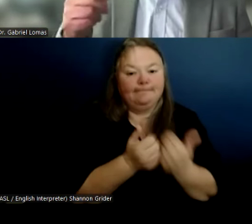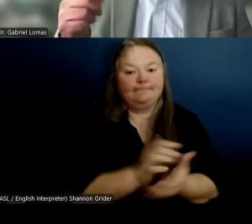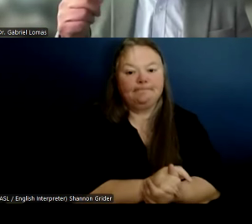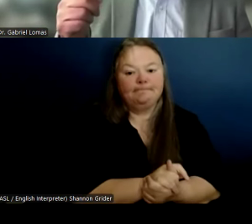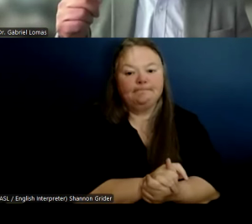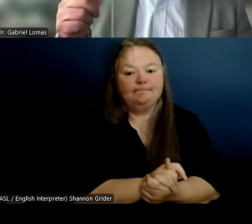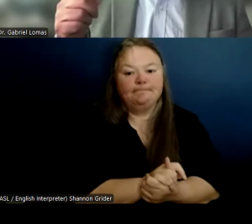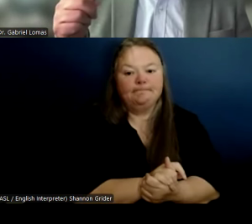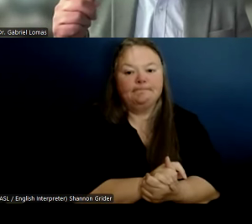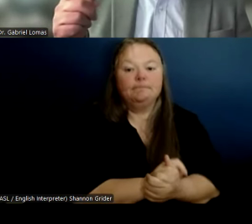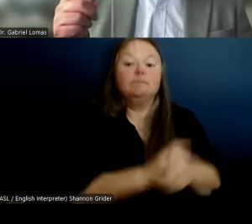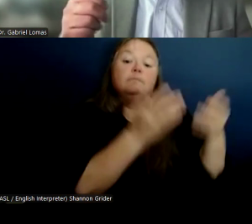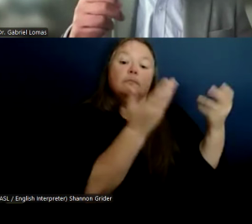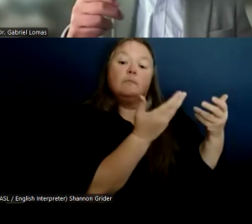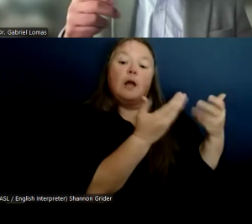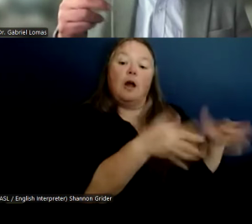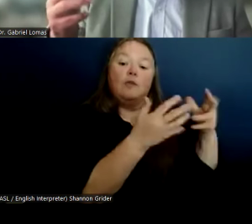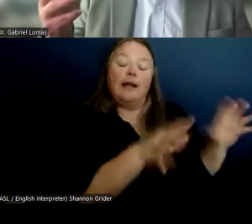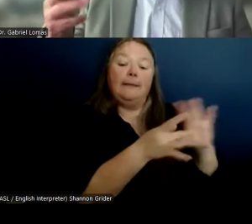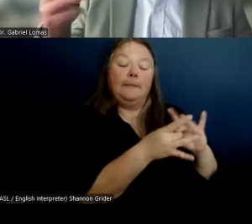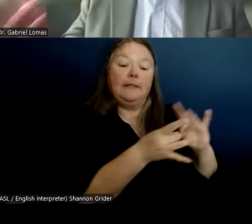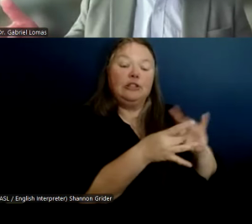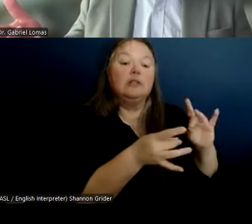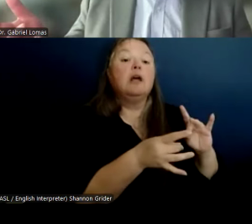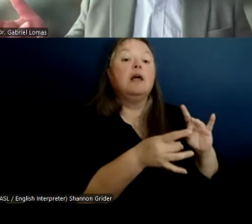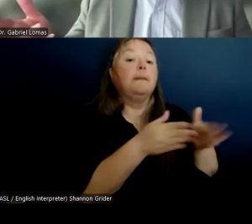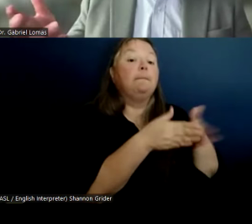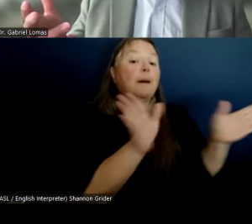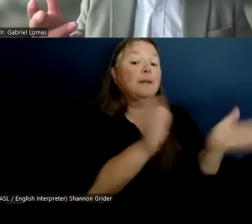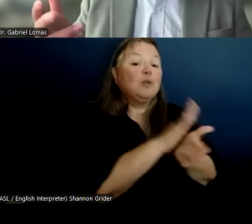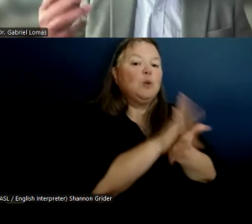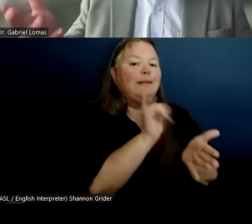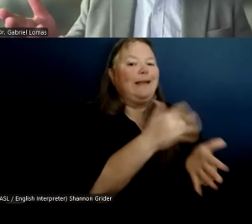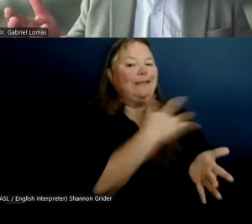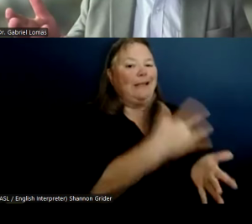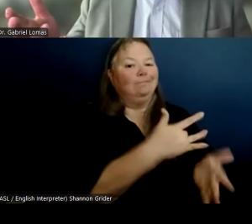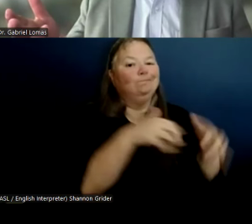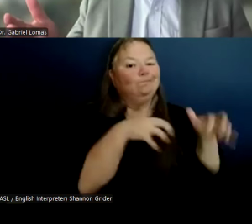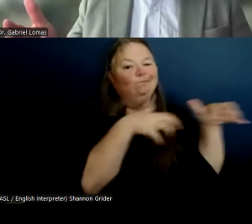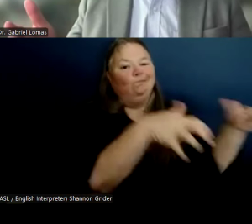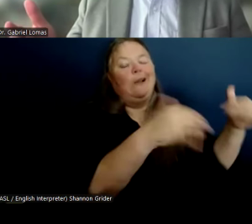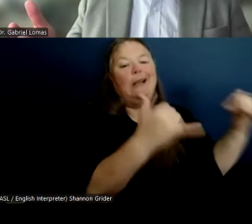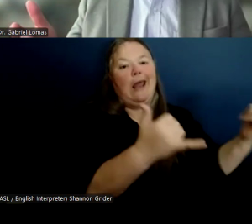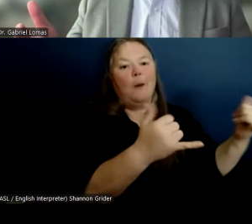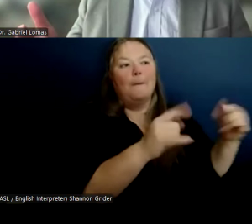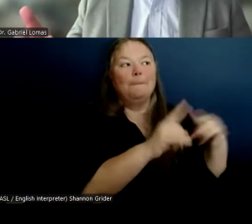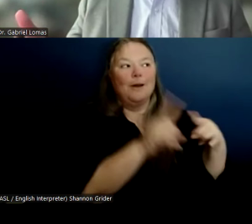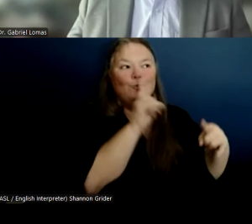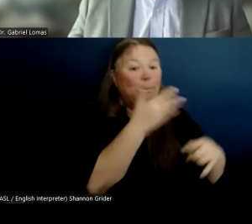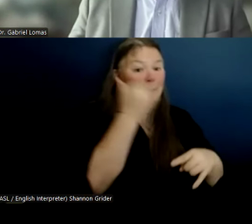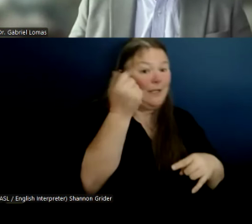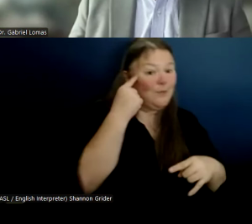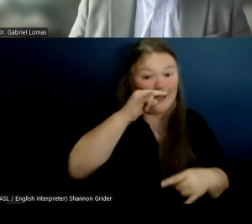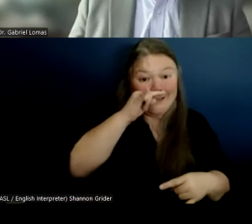I already mentioned that public schooling, it's predominant. That's become the norm now, but it's often not helpful for that population of kids who have